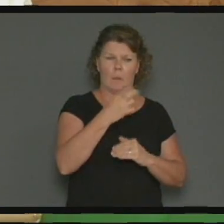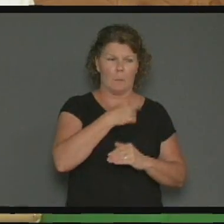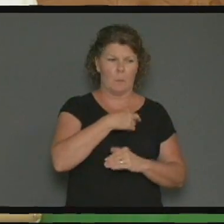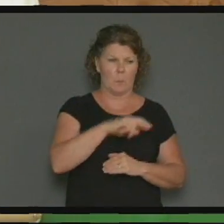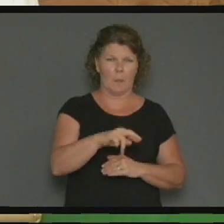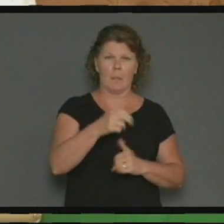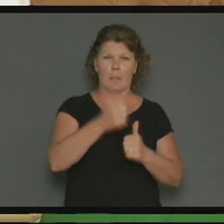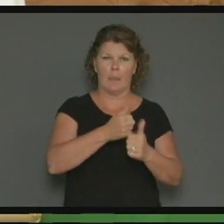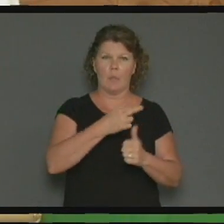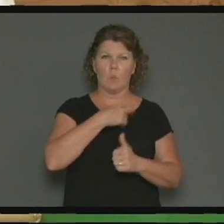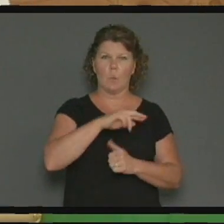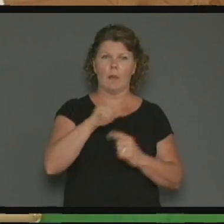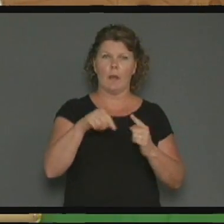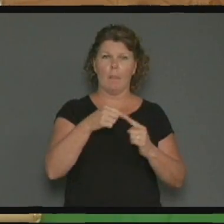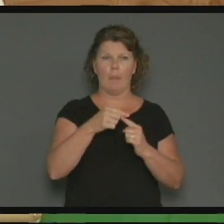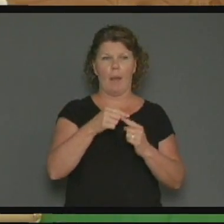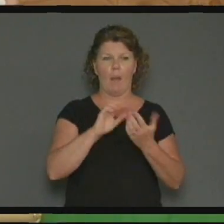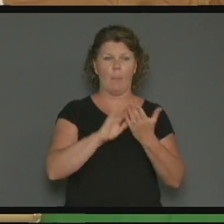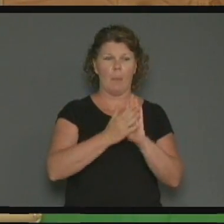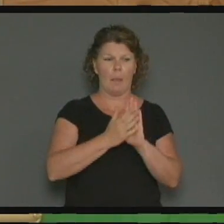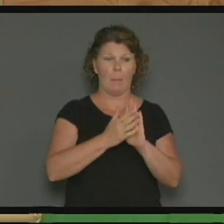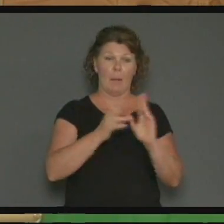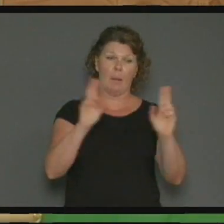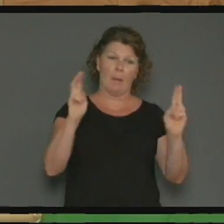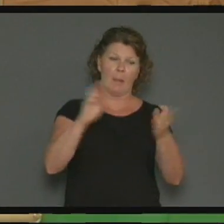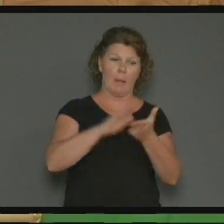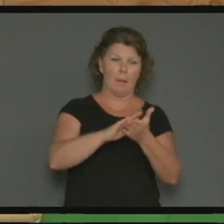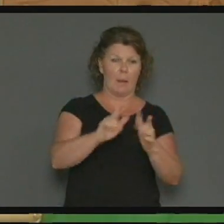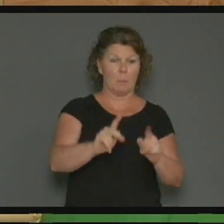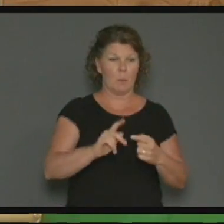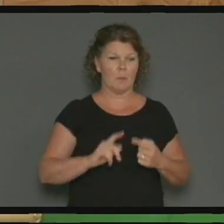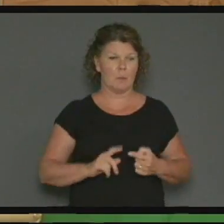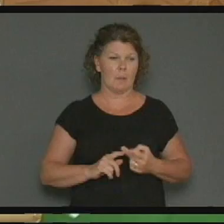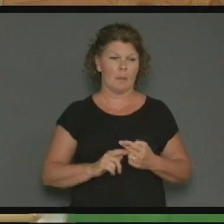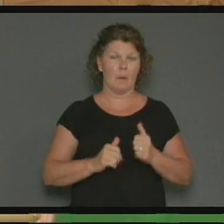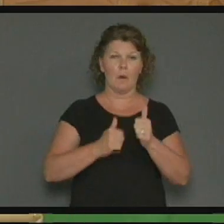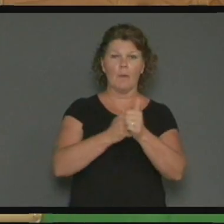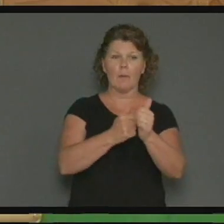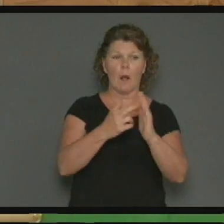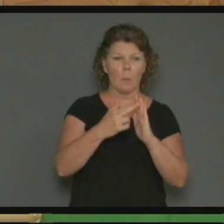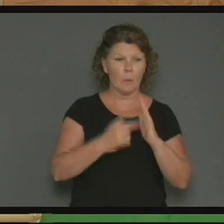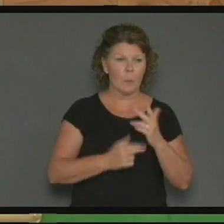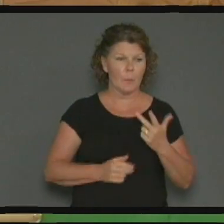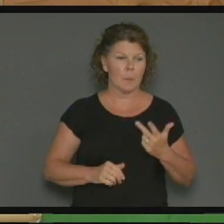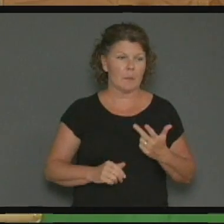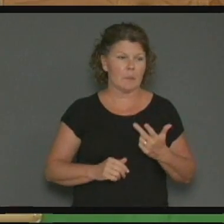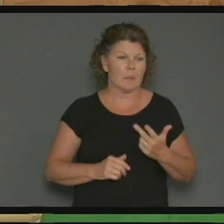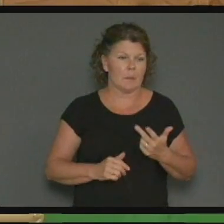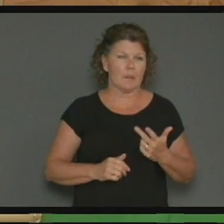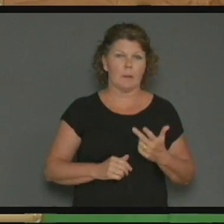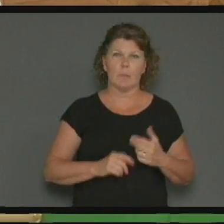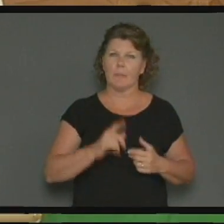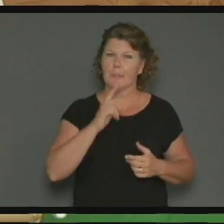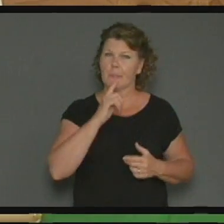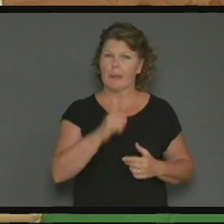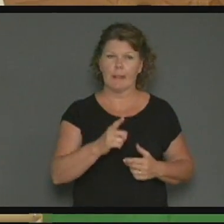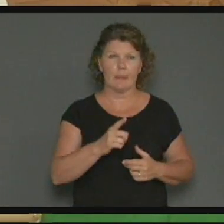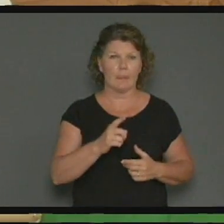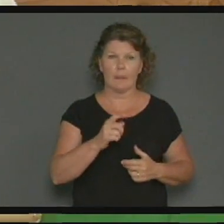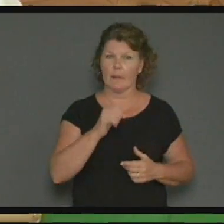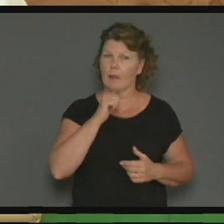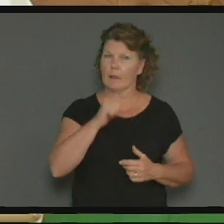every religion is about being a nice person or following all the rules, when in fact that's not